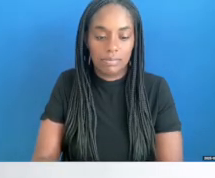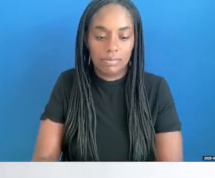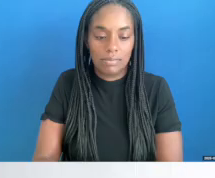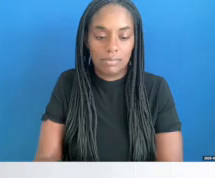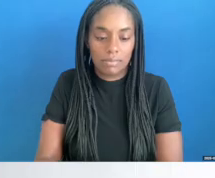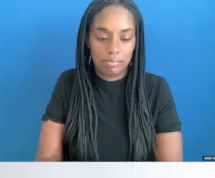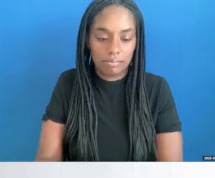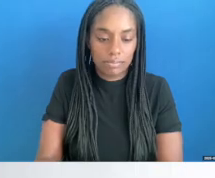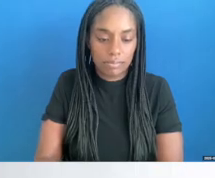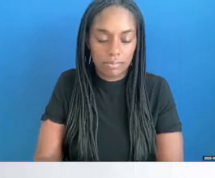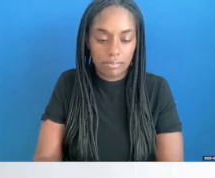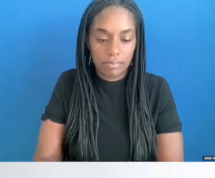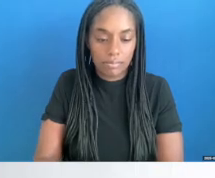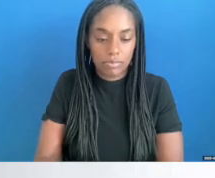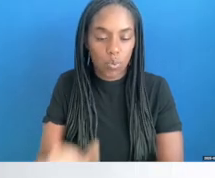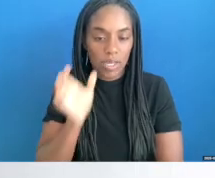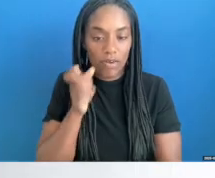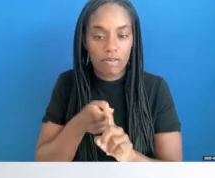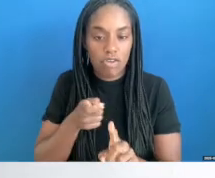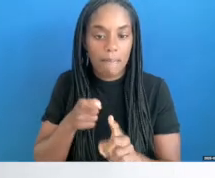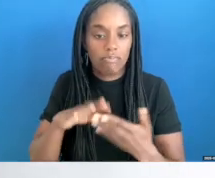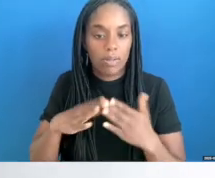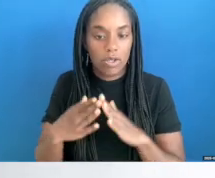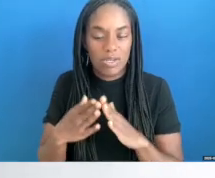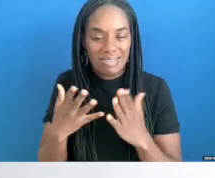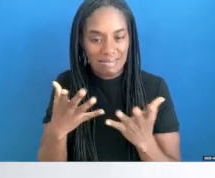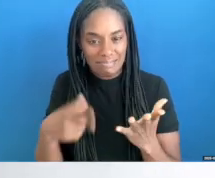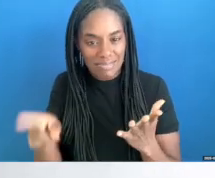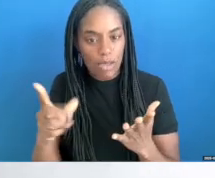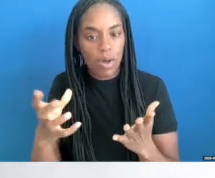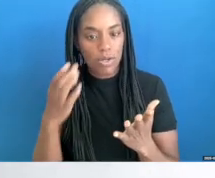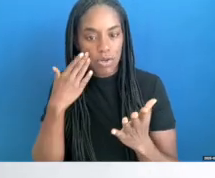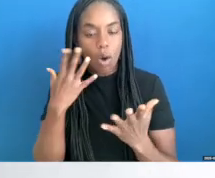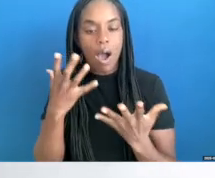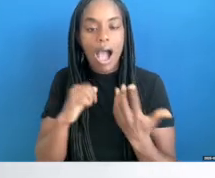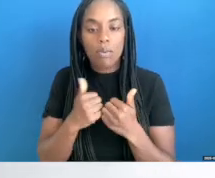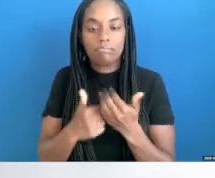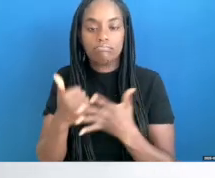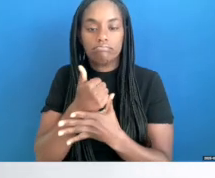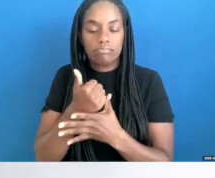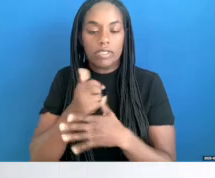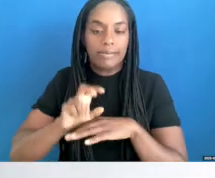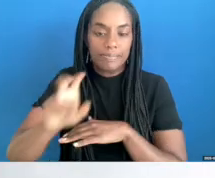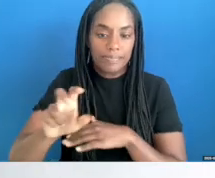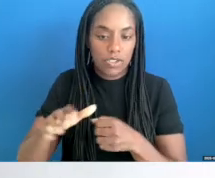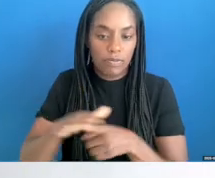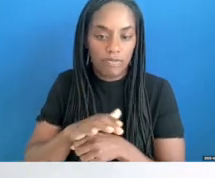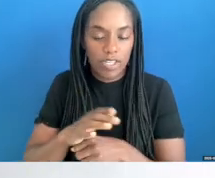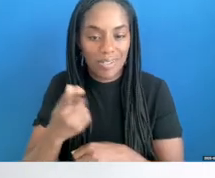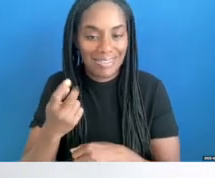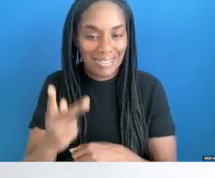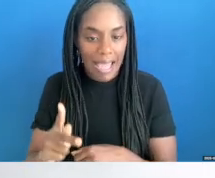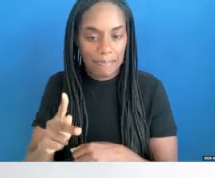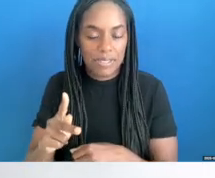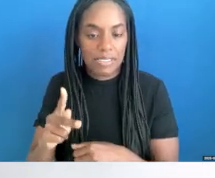they need to know how we are prioritizing investments to fill gaps in access to